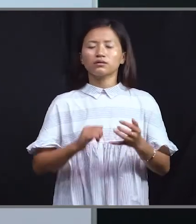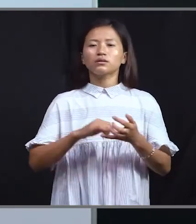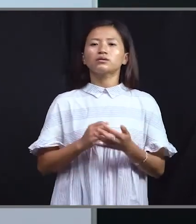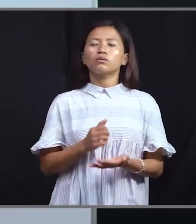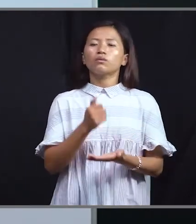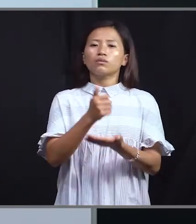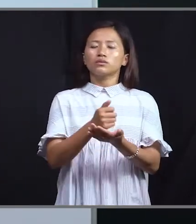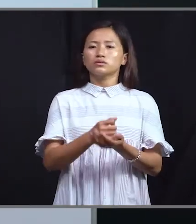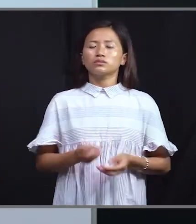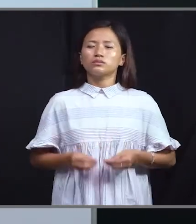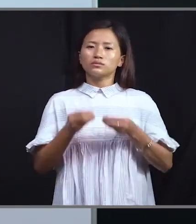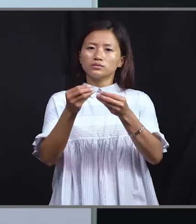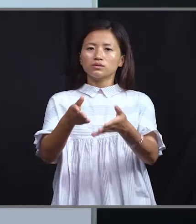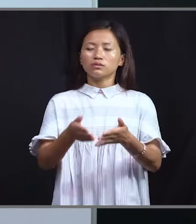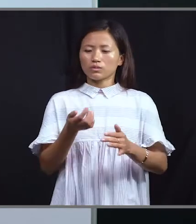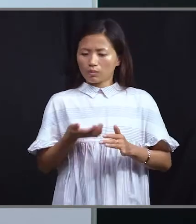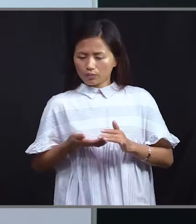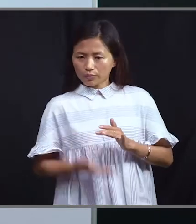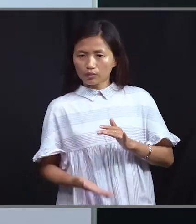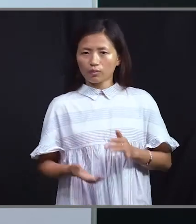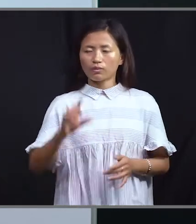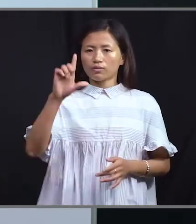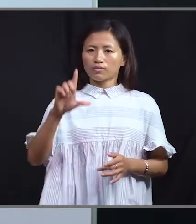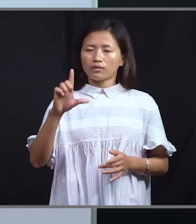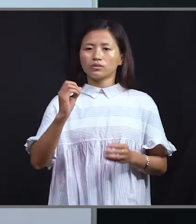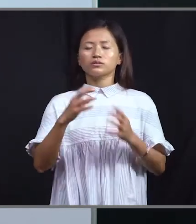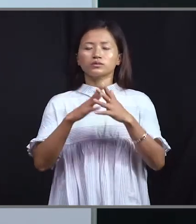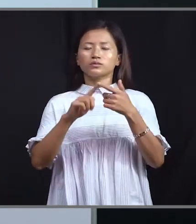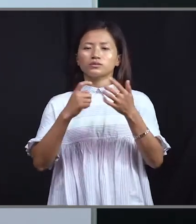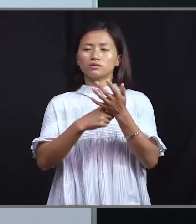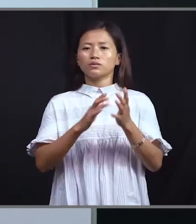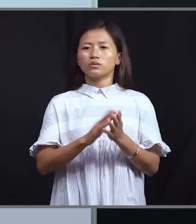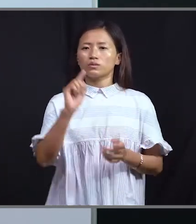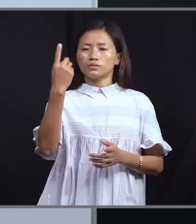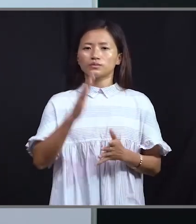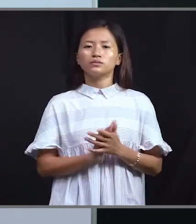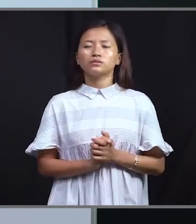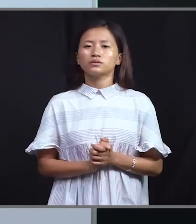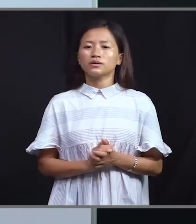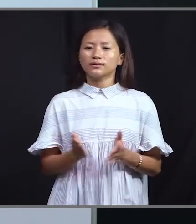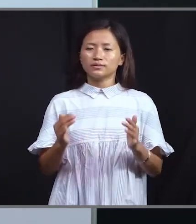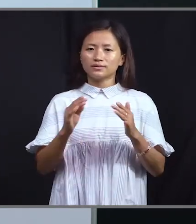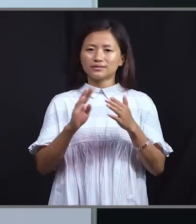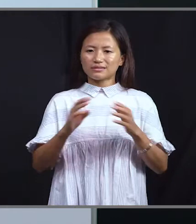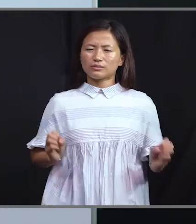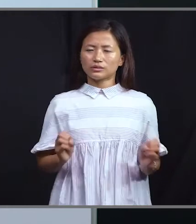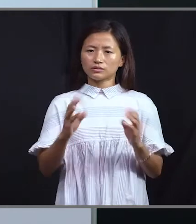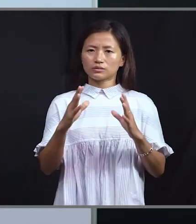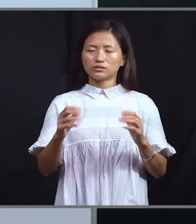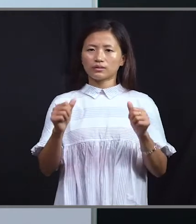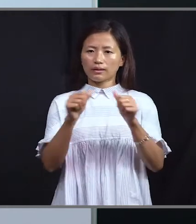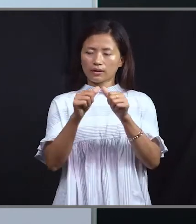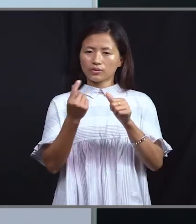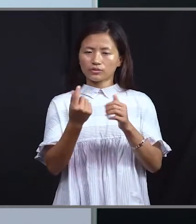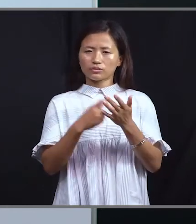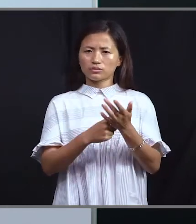give it to the lower one. Okay, so like that, it establish a relationship. Okay, authority and